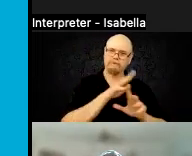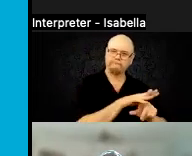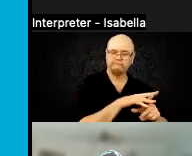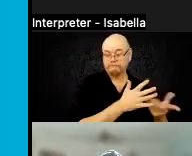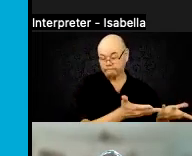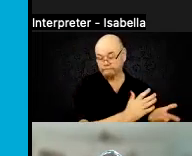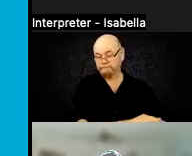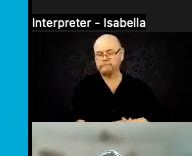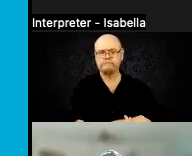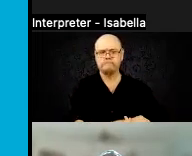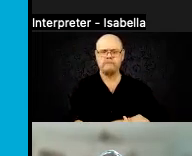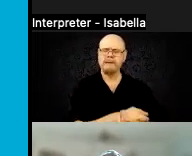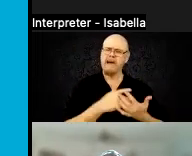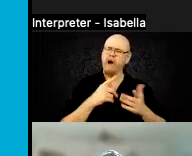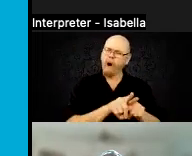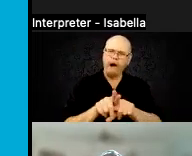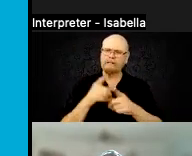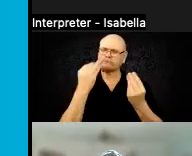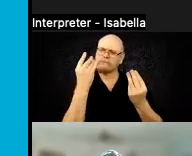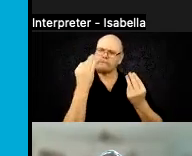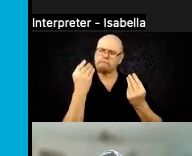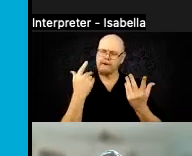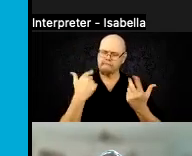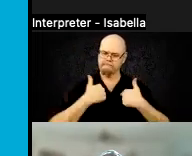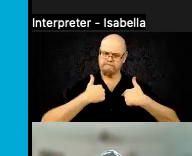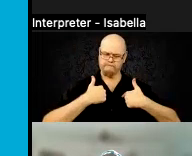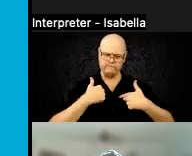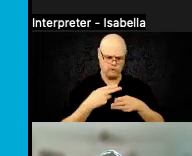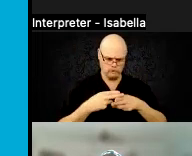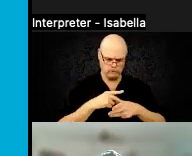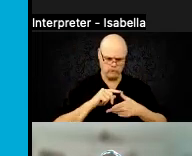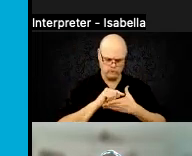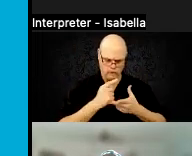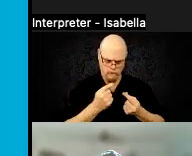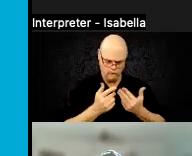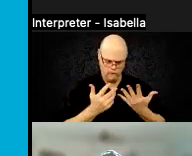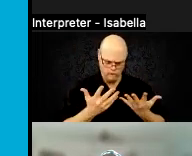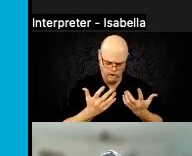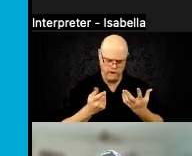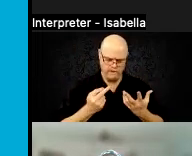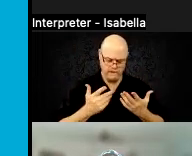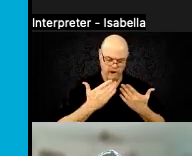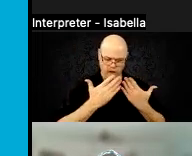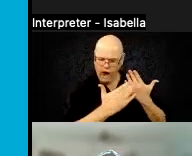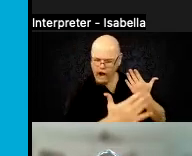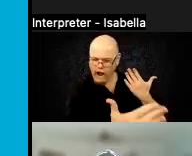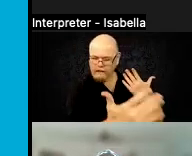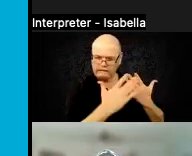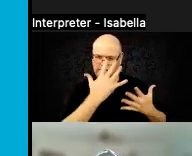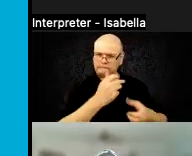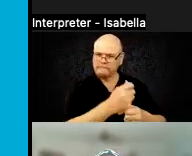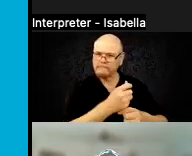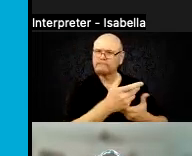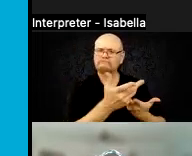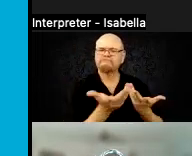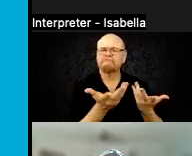employment goals and which could DRS help you with now. So this seems to come up a lot for me when I have students who may